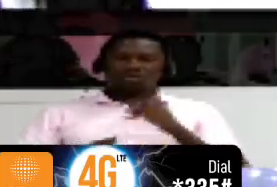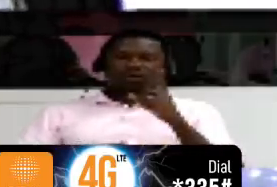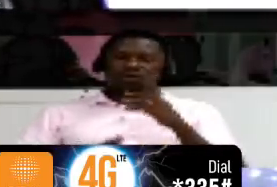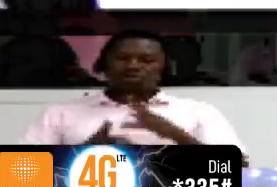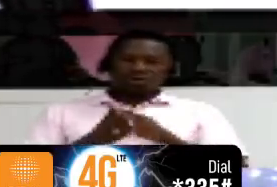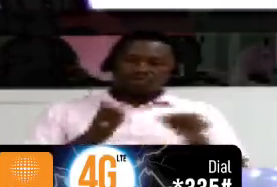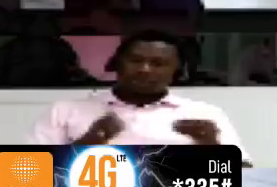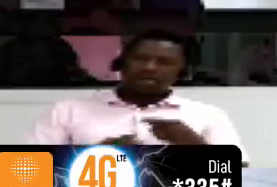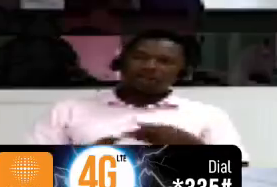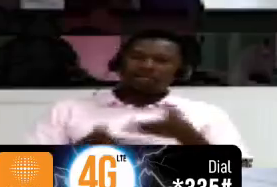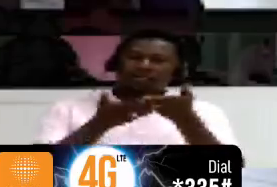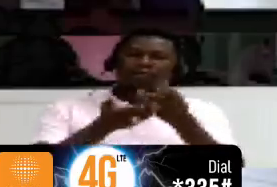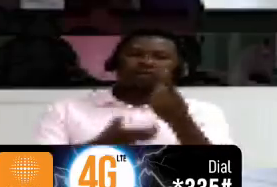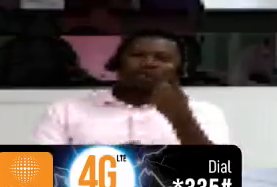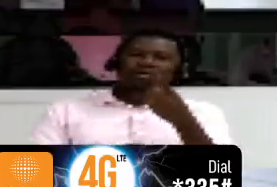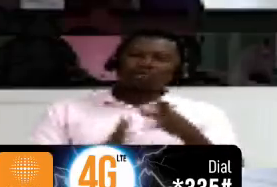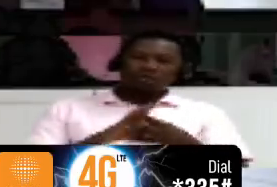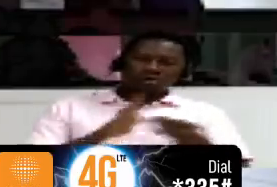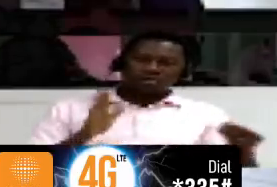possible.